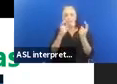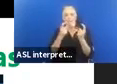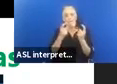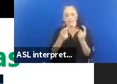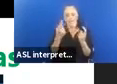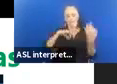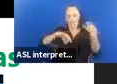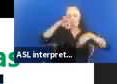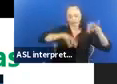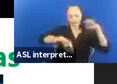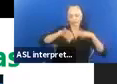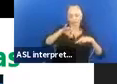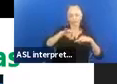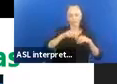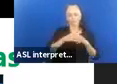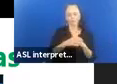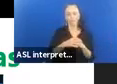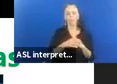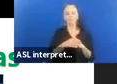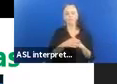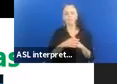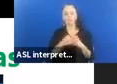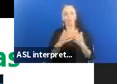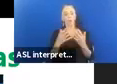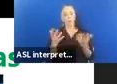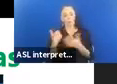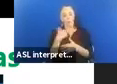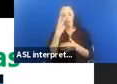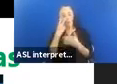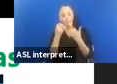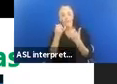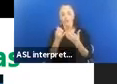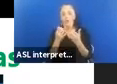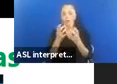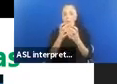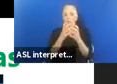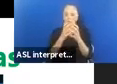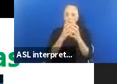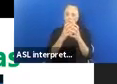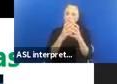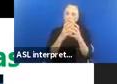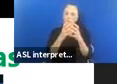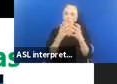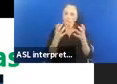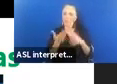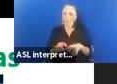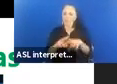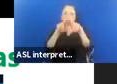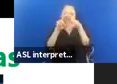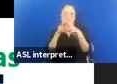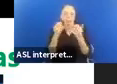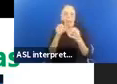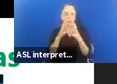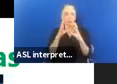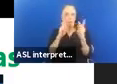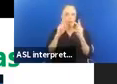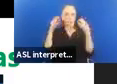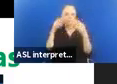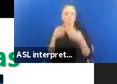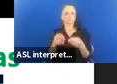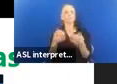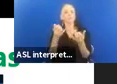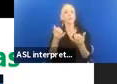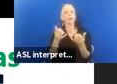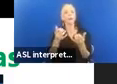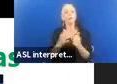been in the works for a bit that seems to be getting a lot of attention and greater acceleration in this moment, which is this notion